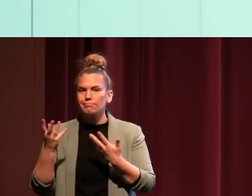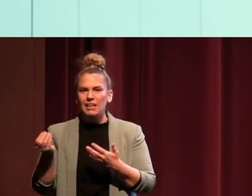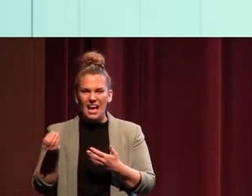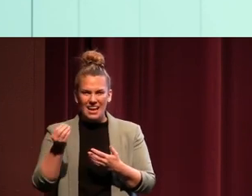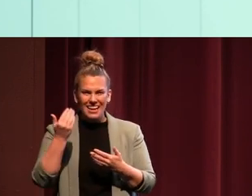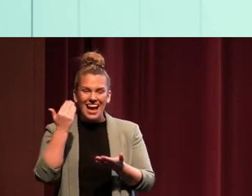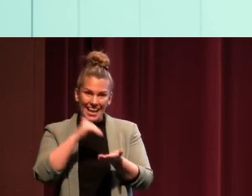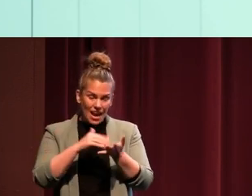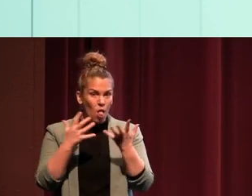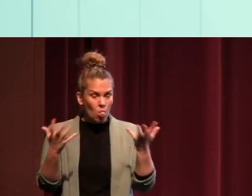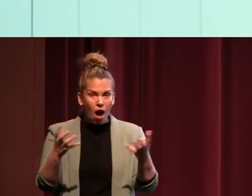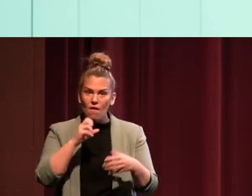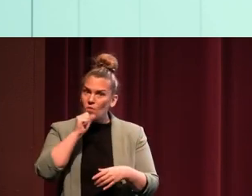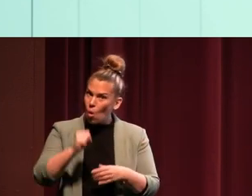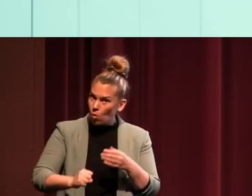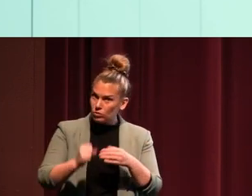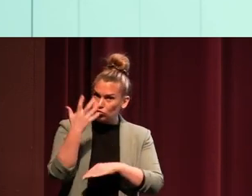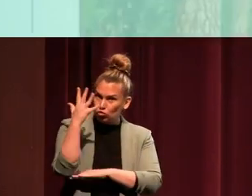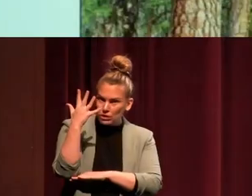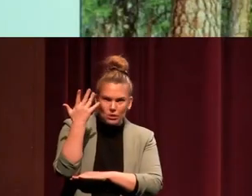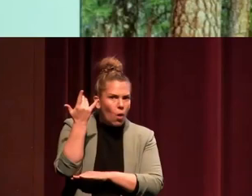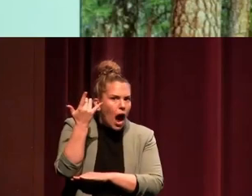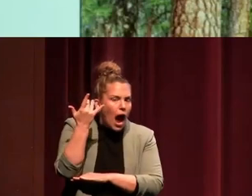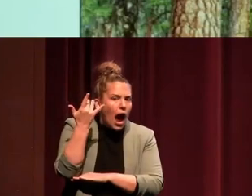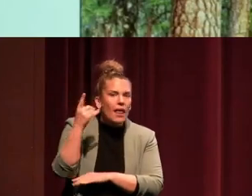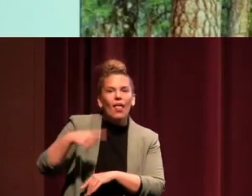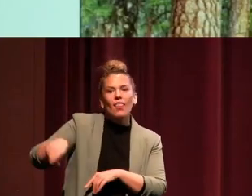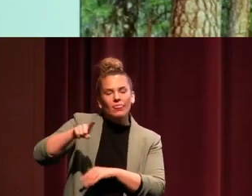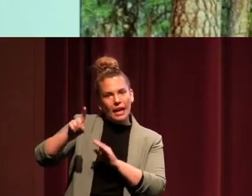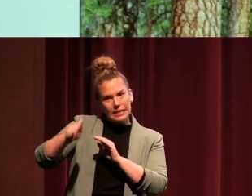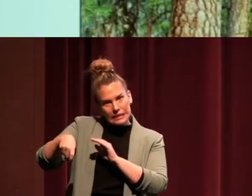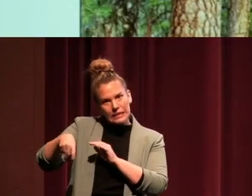old trees need fire.